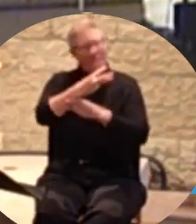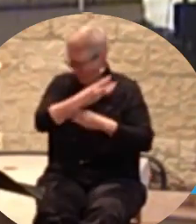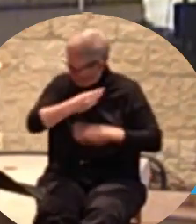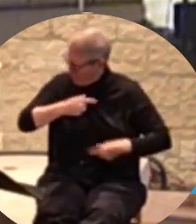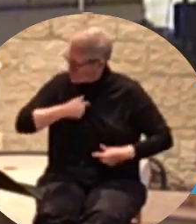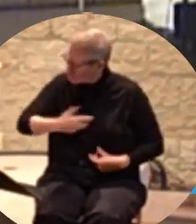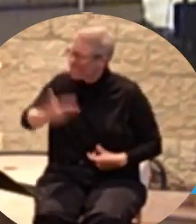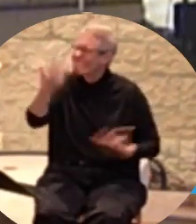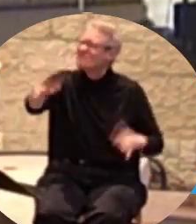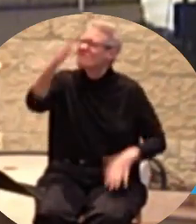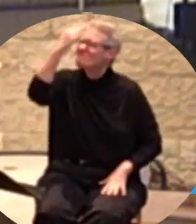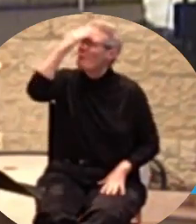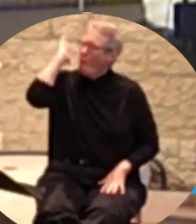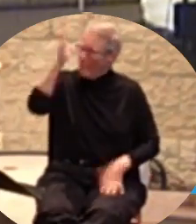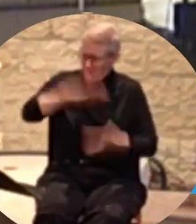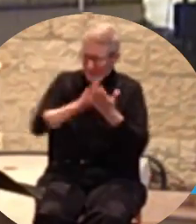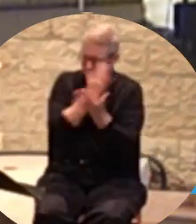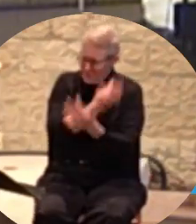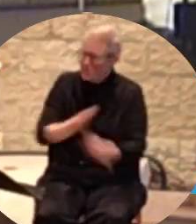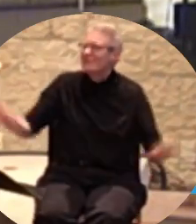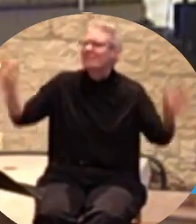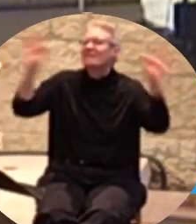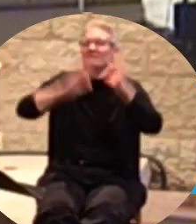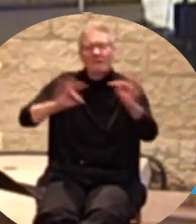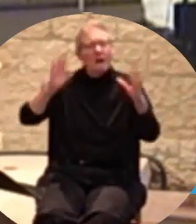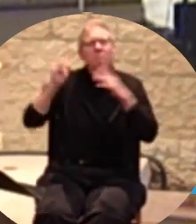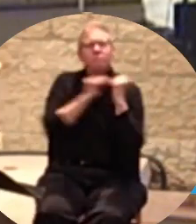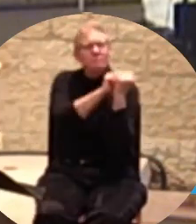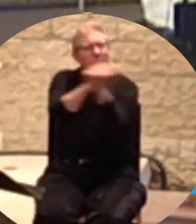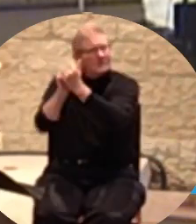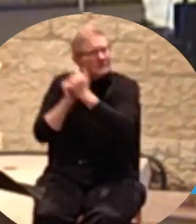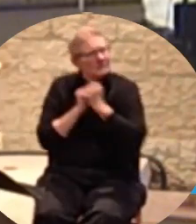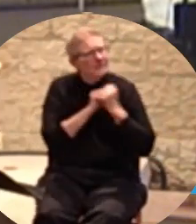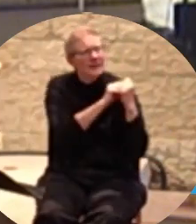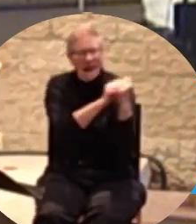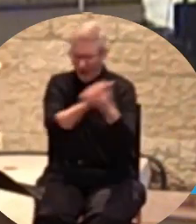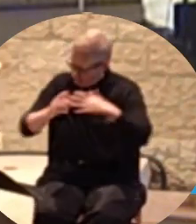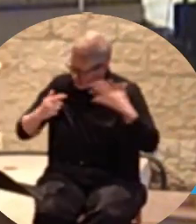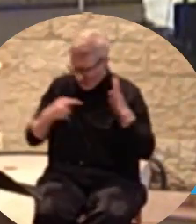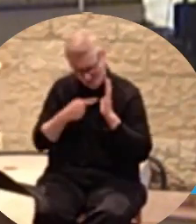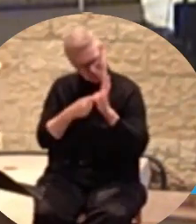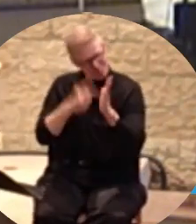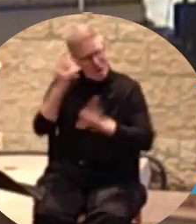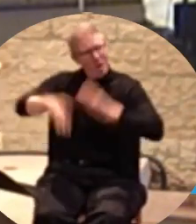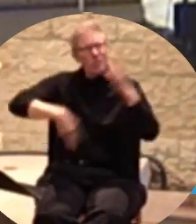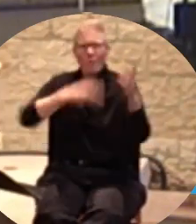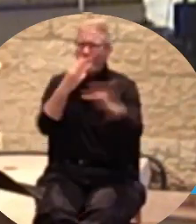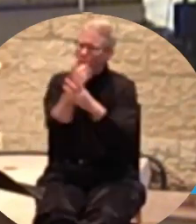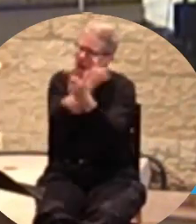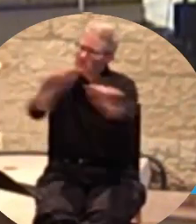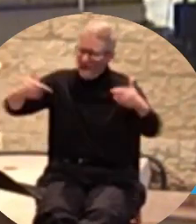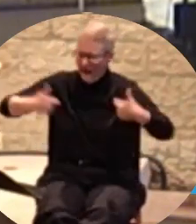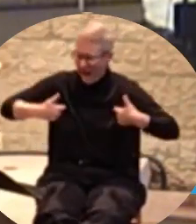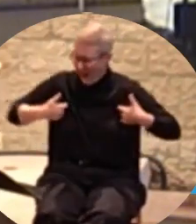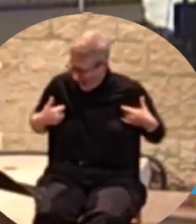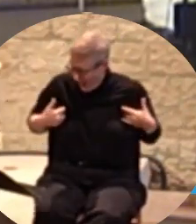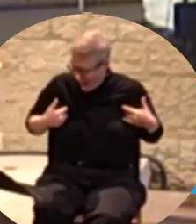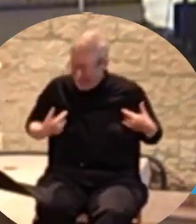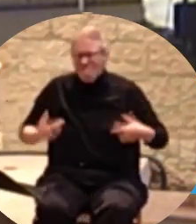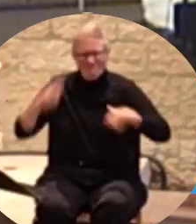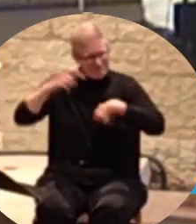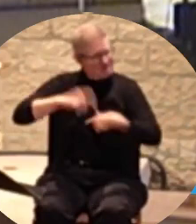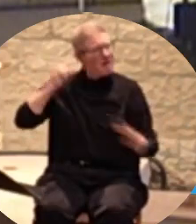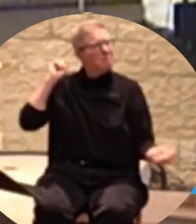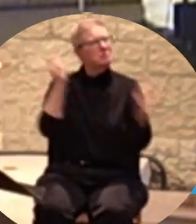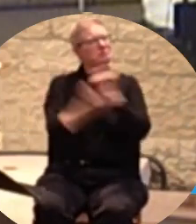free somehow. In harmony, let's show the world that we've got liberty. It's such a change for us to live